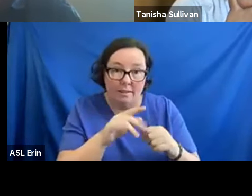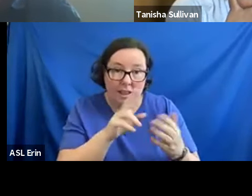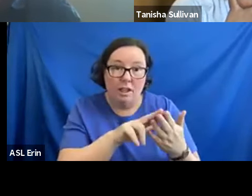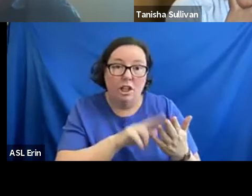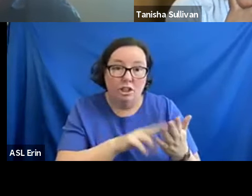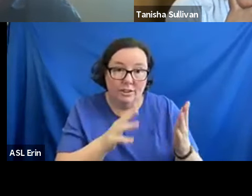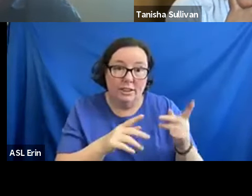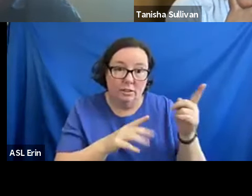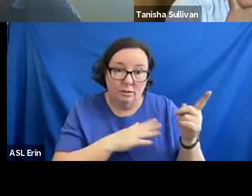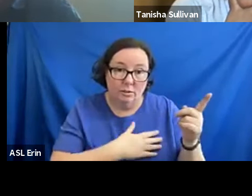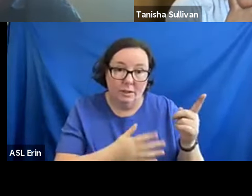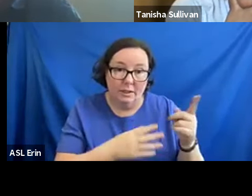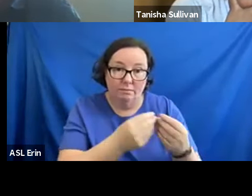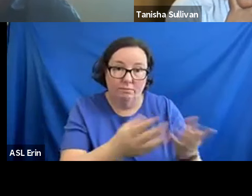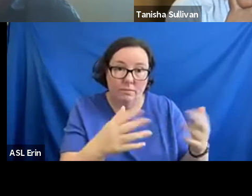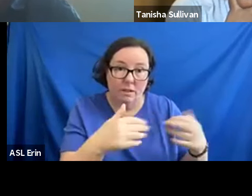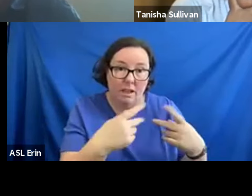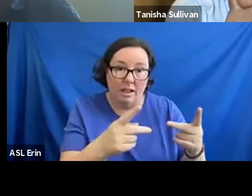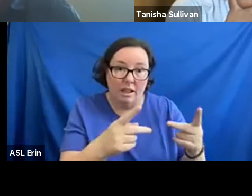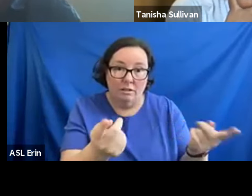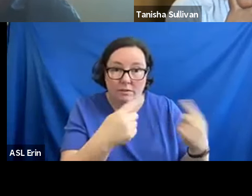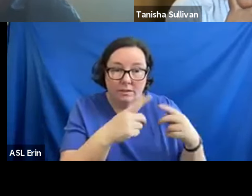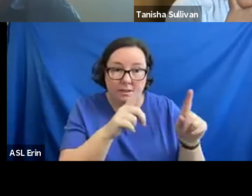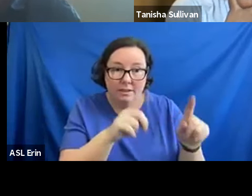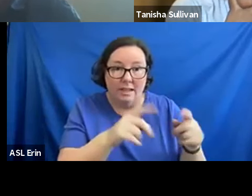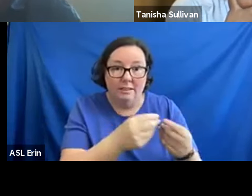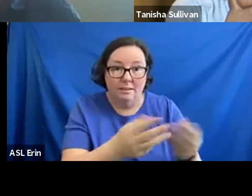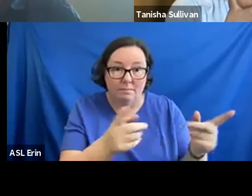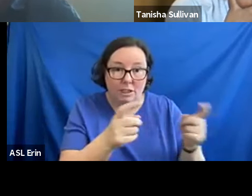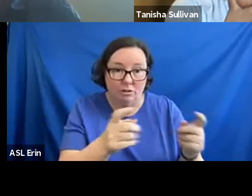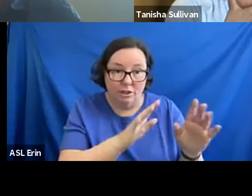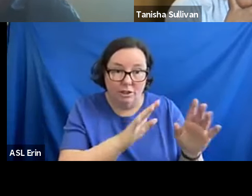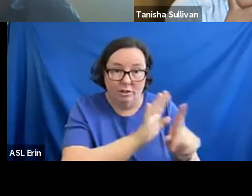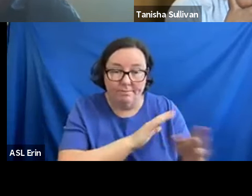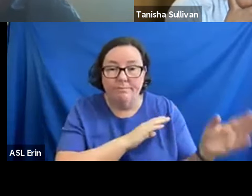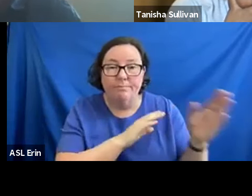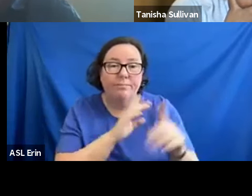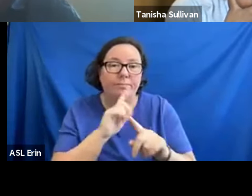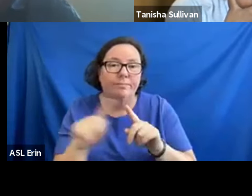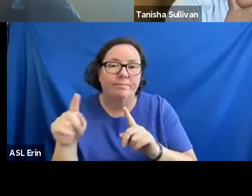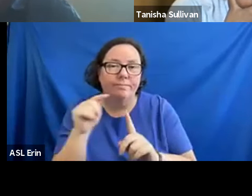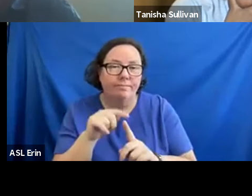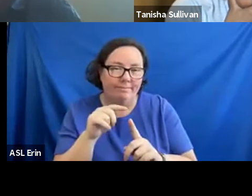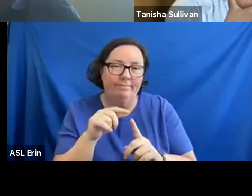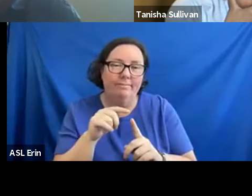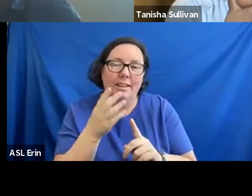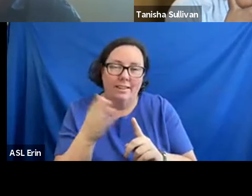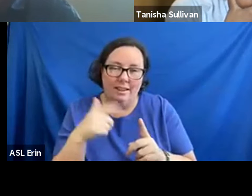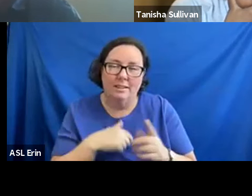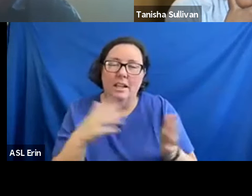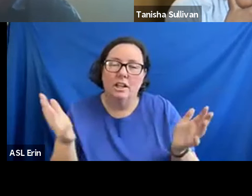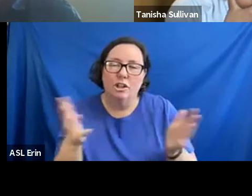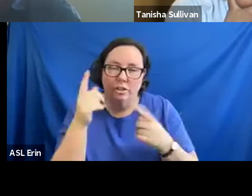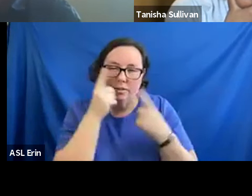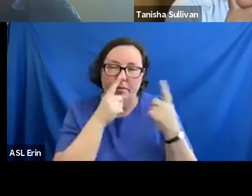contractor would be willing to allow test administration. So those are things I would encourage you to